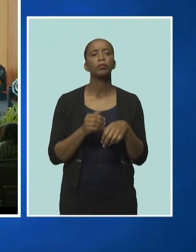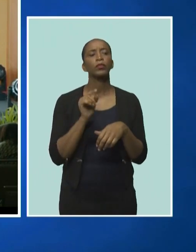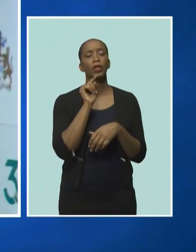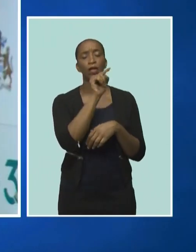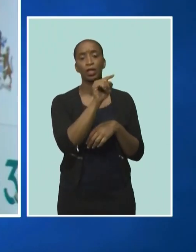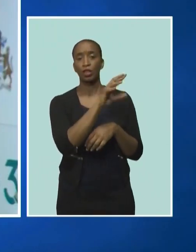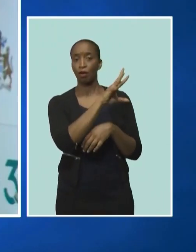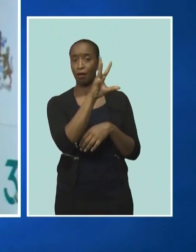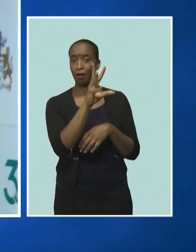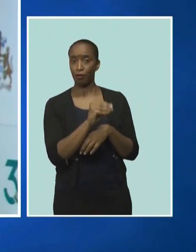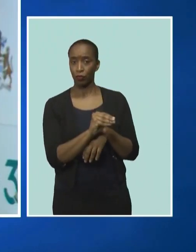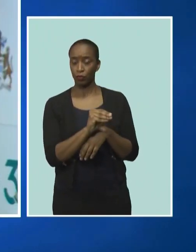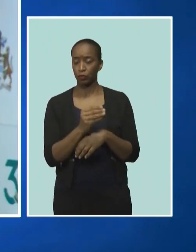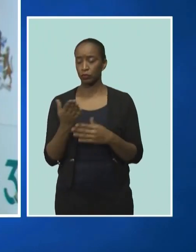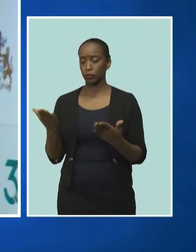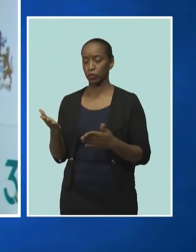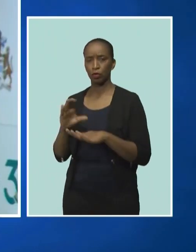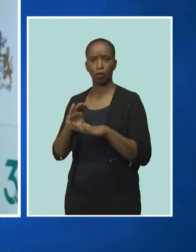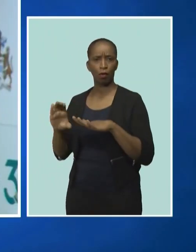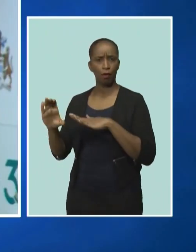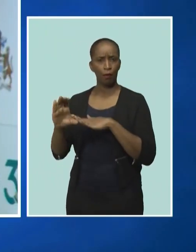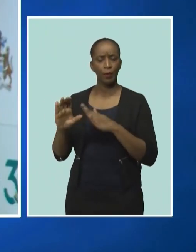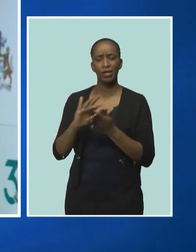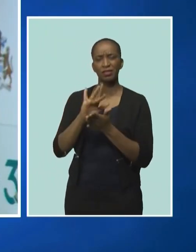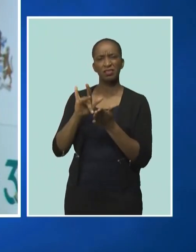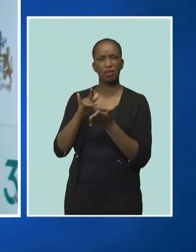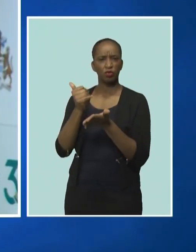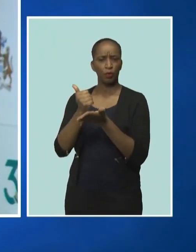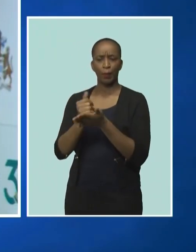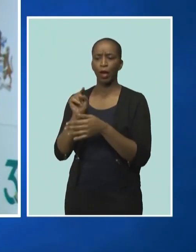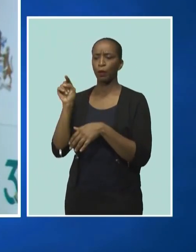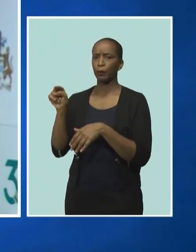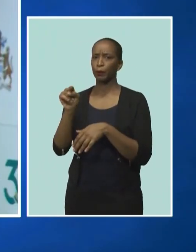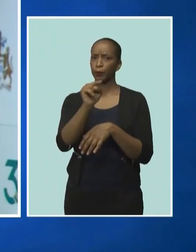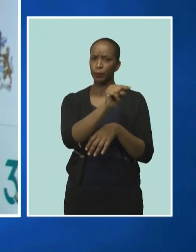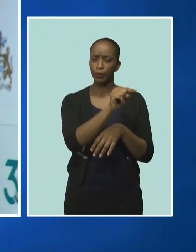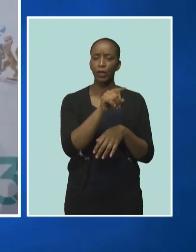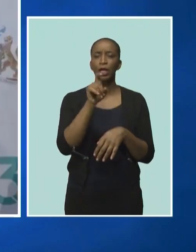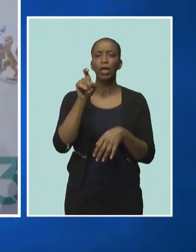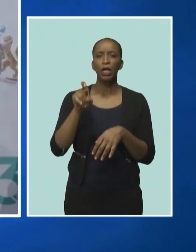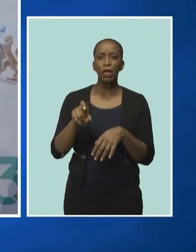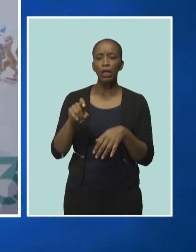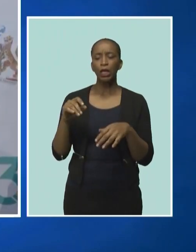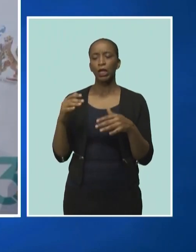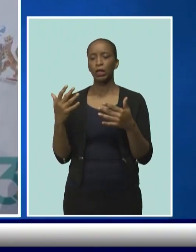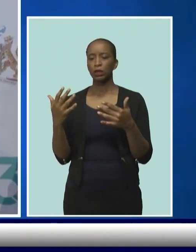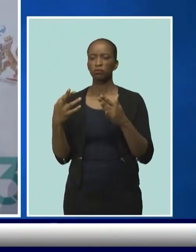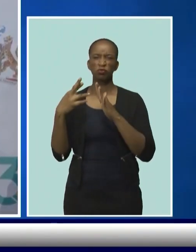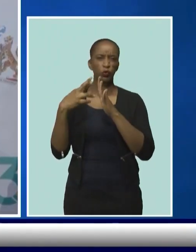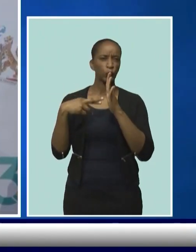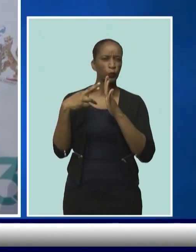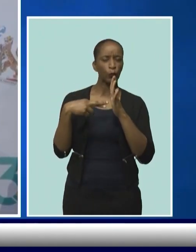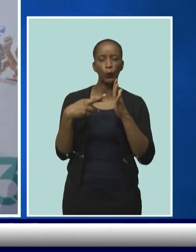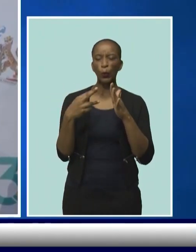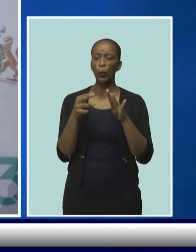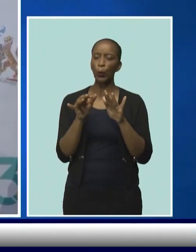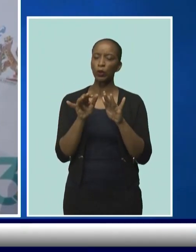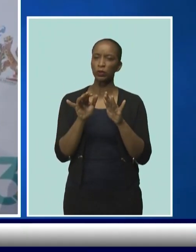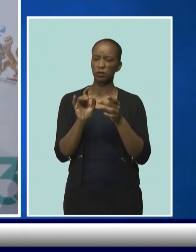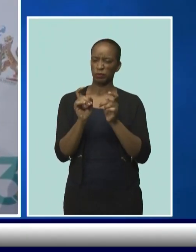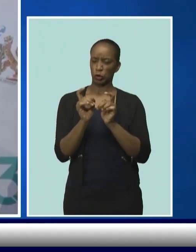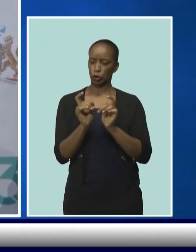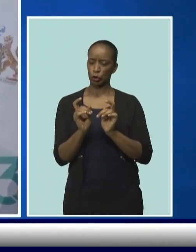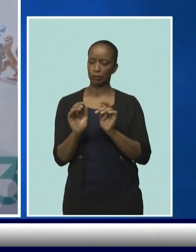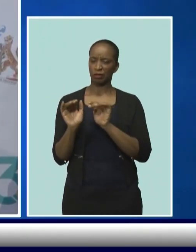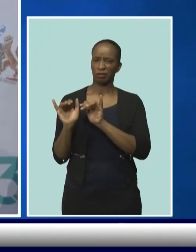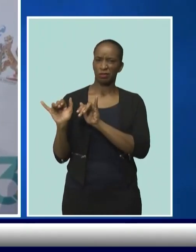and the Caribbean in terms of standardization, regulations, how any